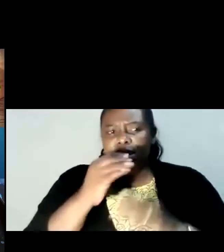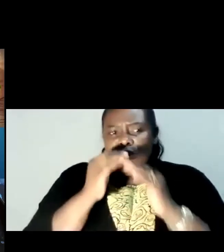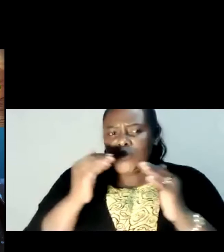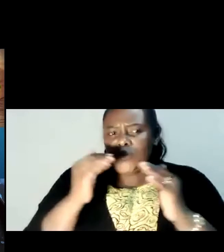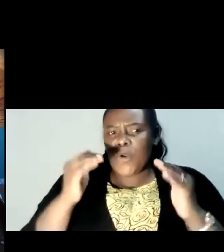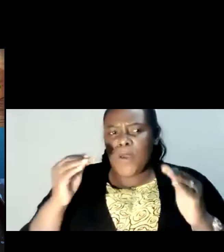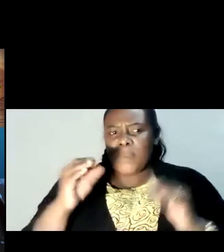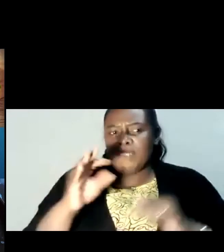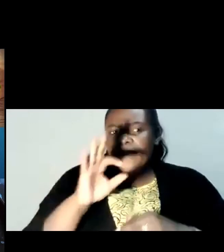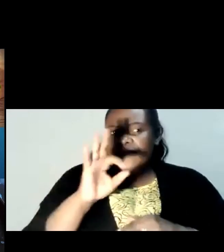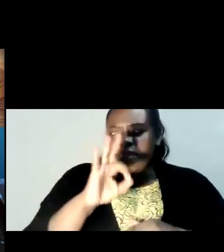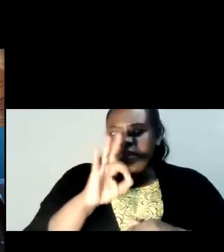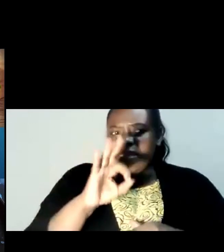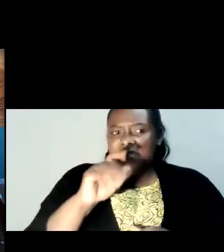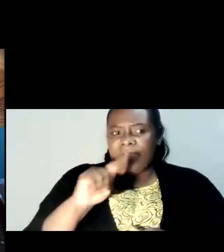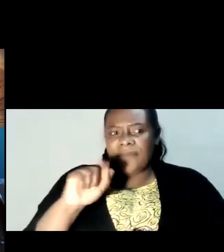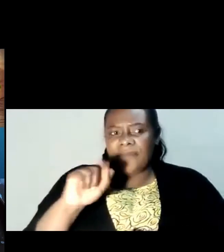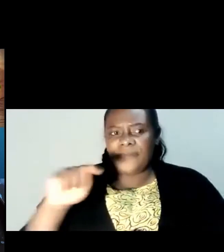conditions.